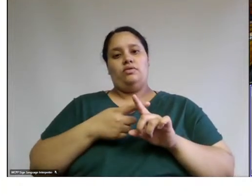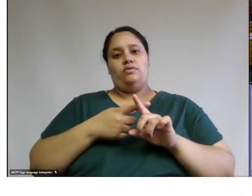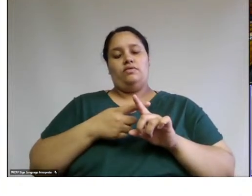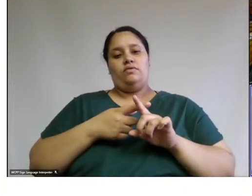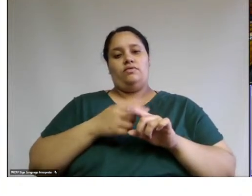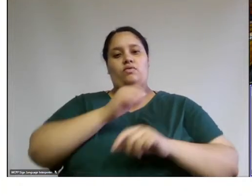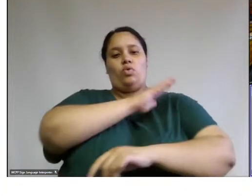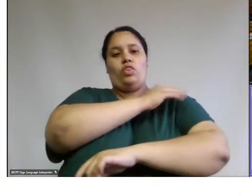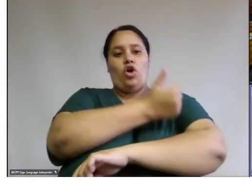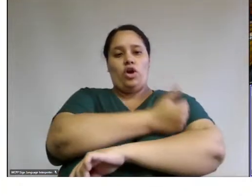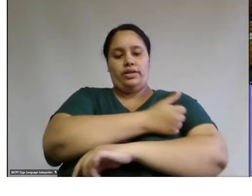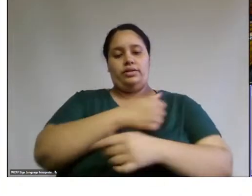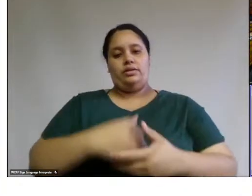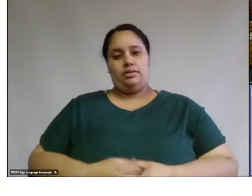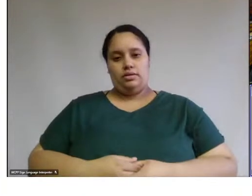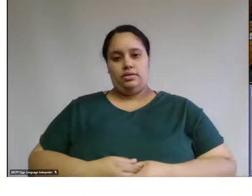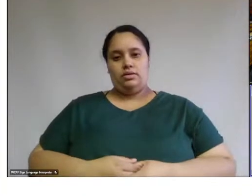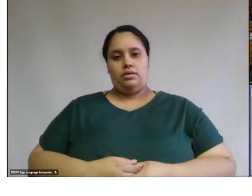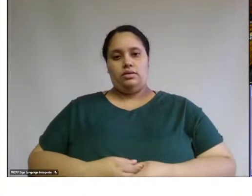authority in that